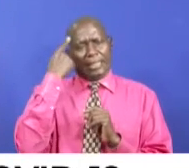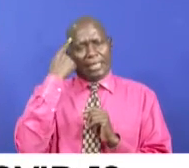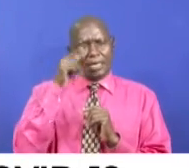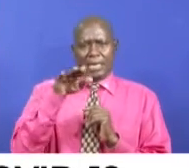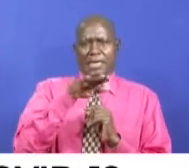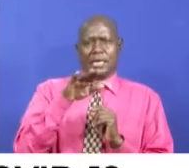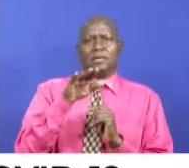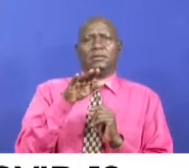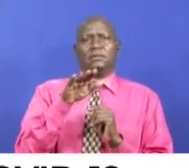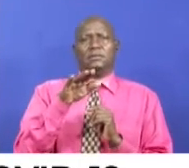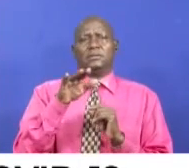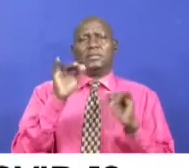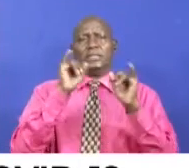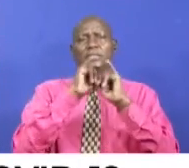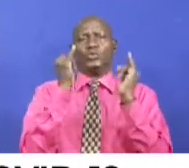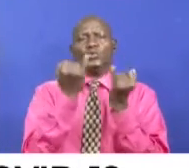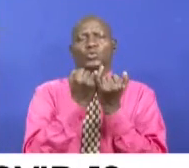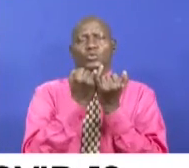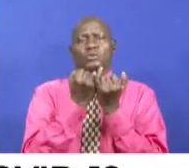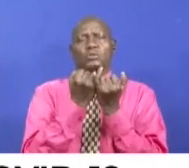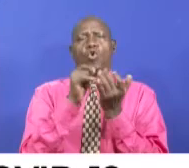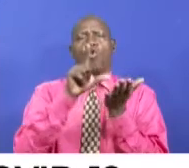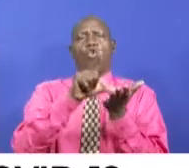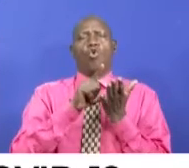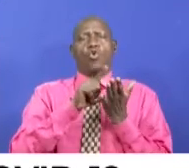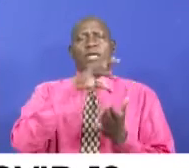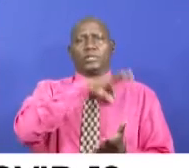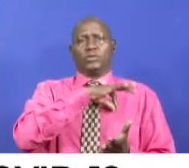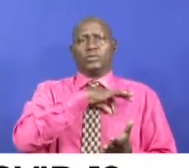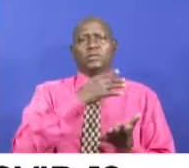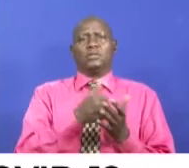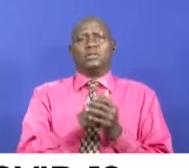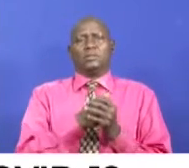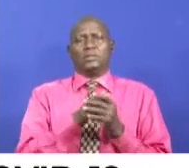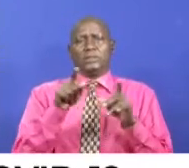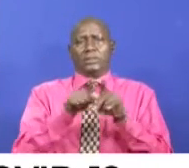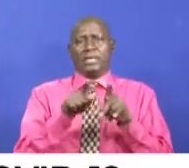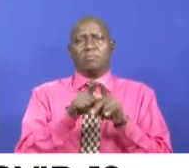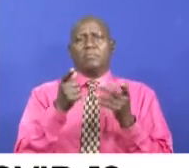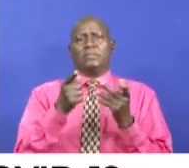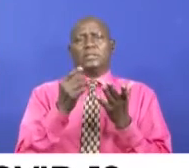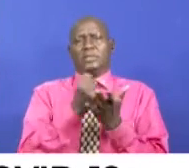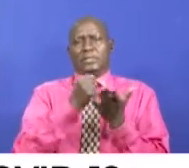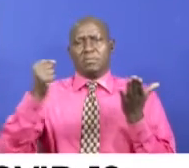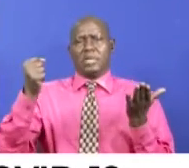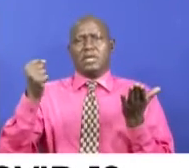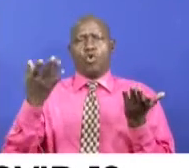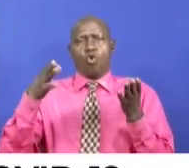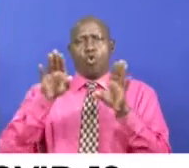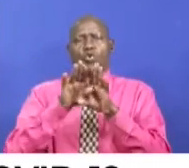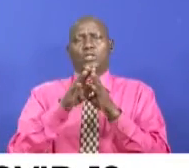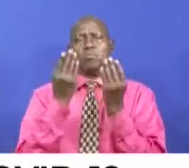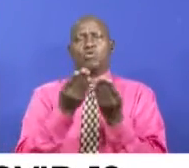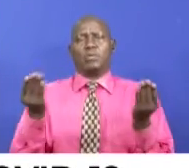instituting loan interest moratoria, suspend foreclosure on properties, and work out a